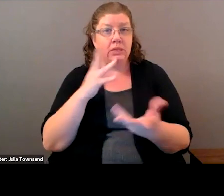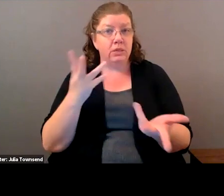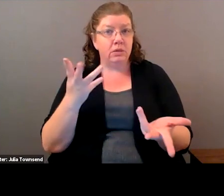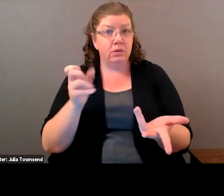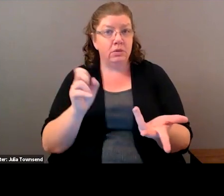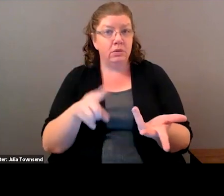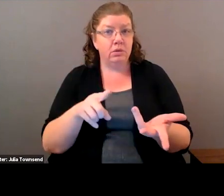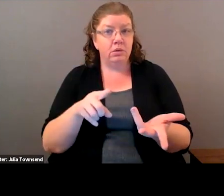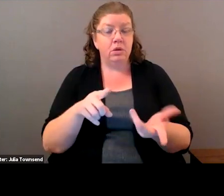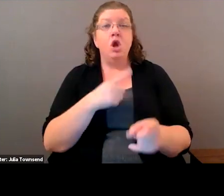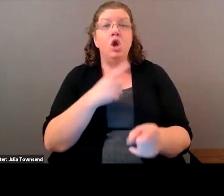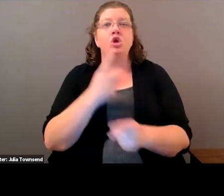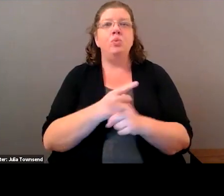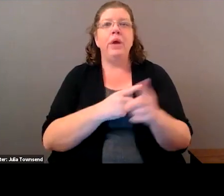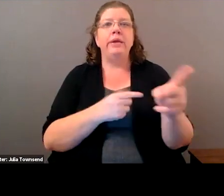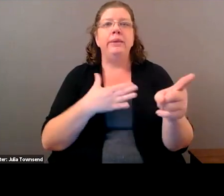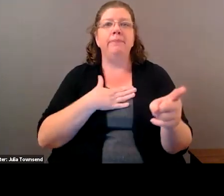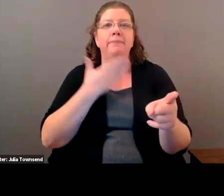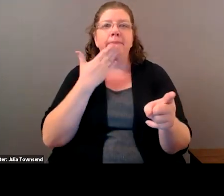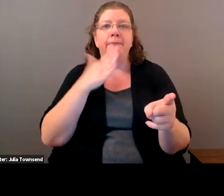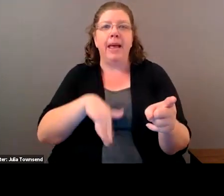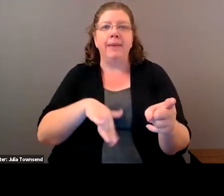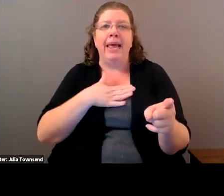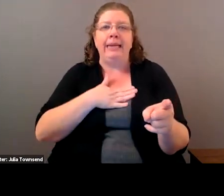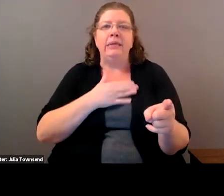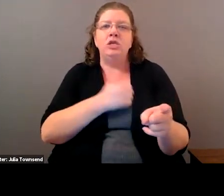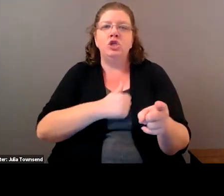Oh, you're correct. My bad. Sorry about that.